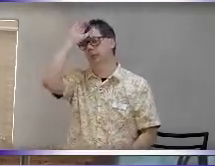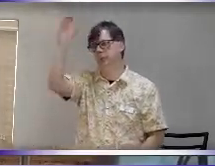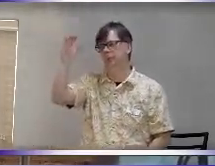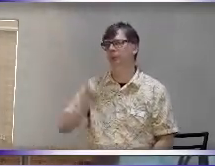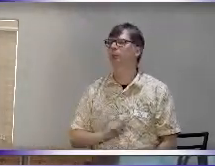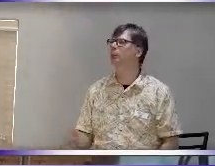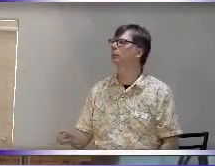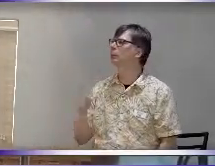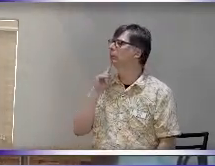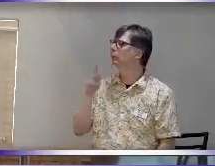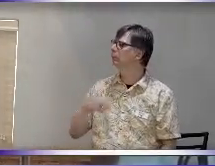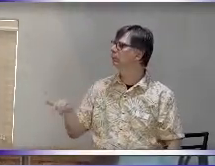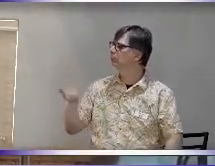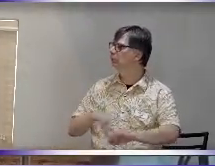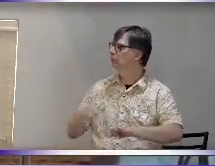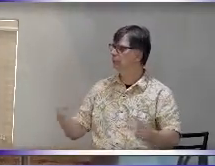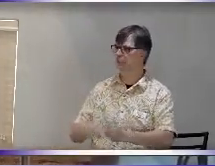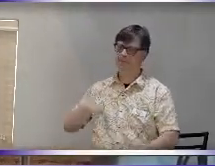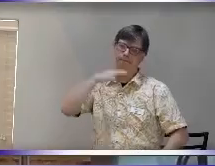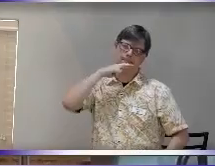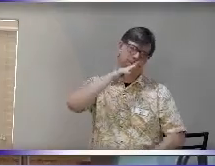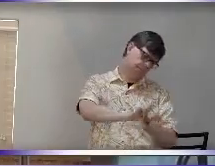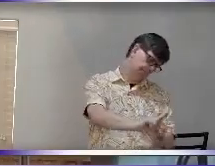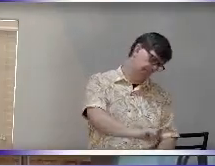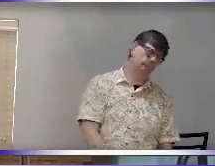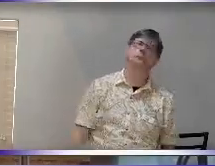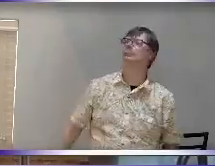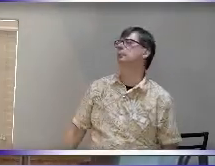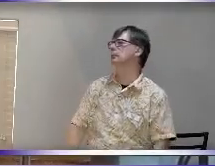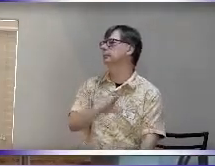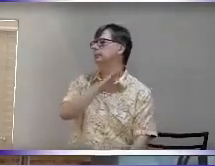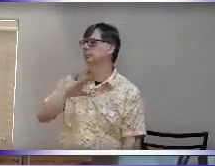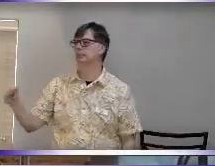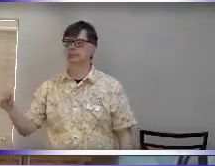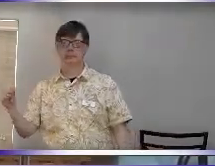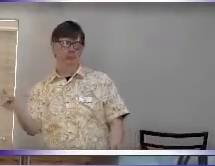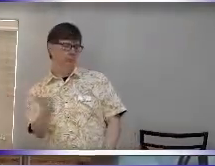another group was the Church of England Protestant, and as they